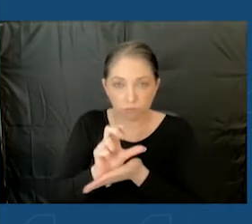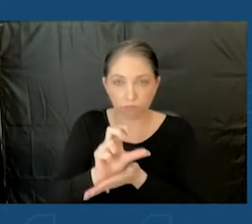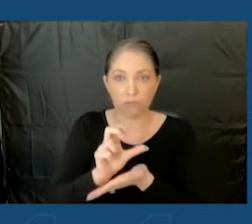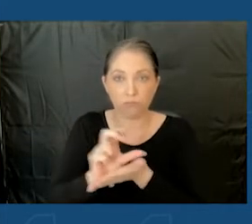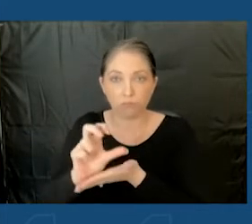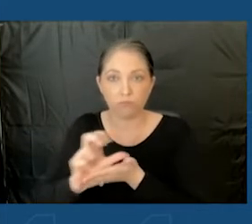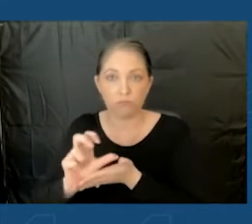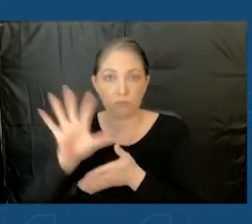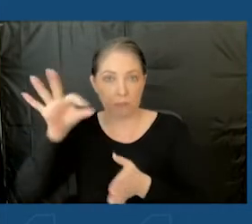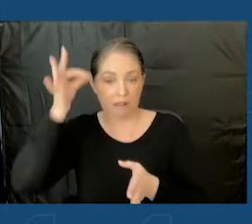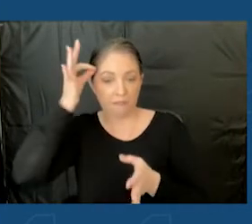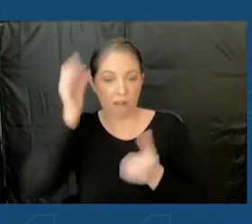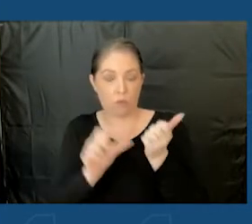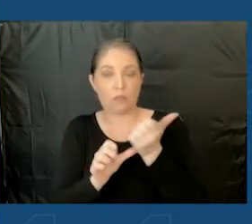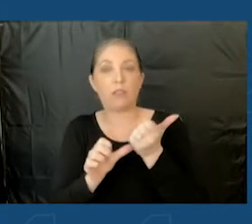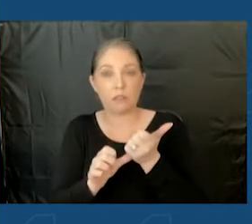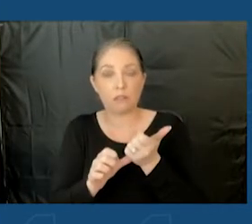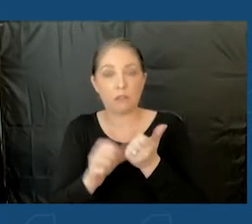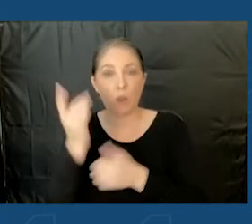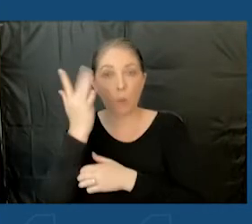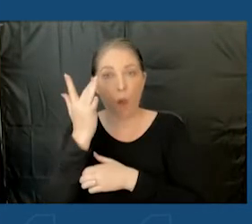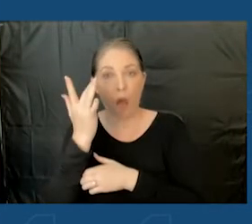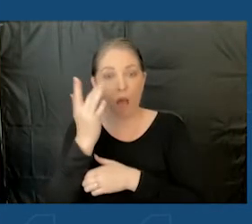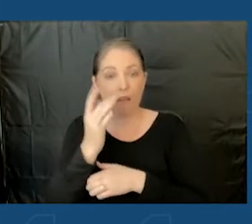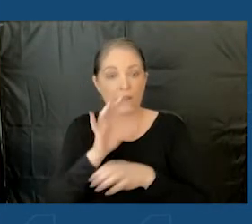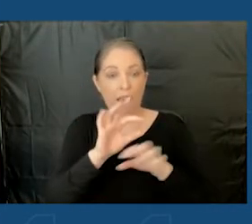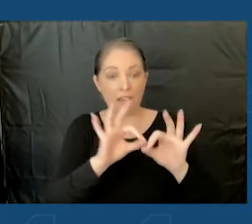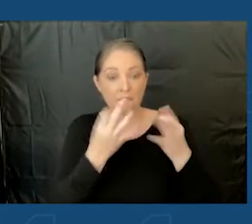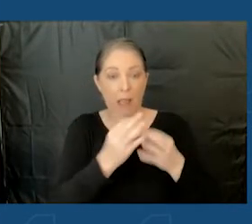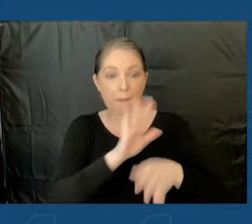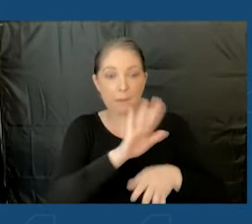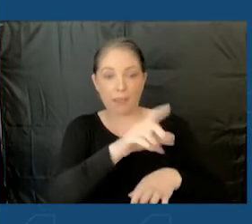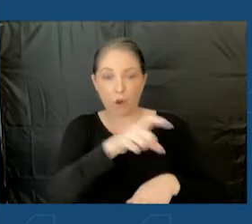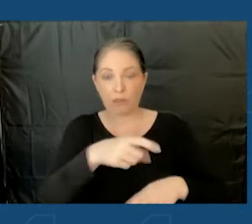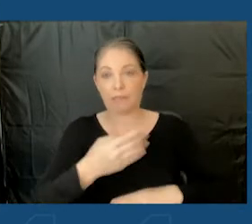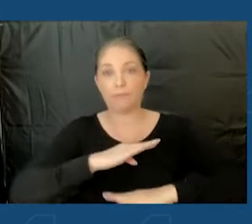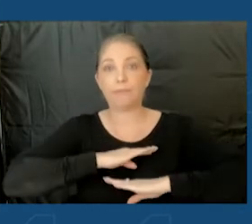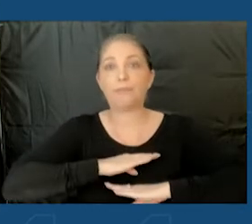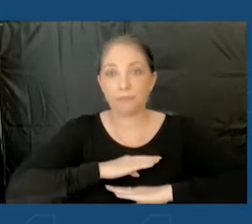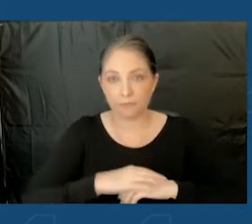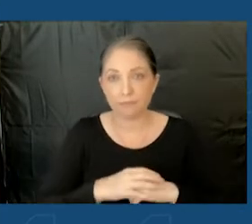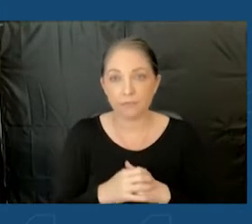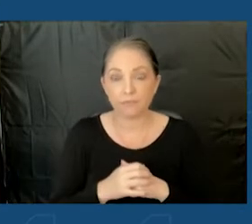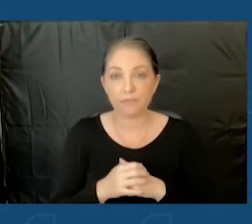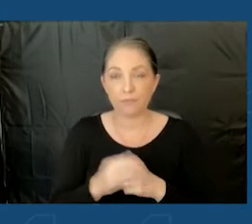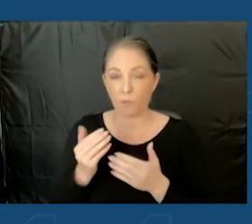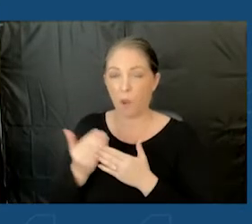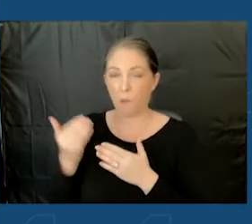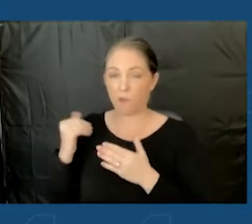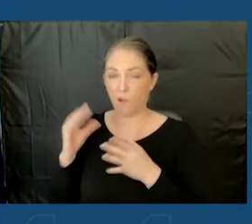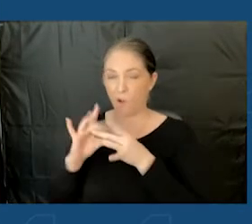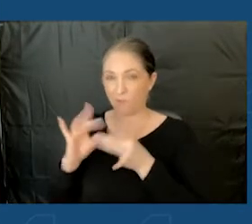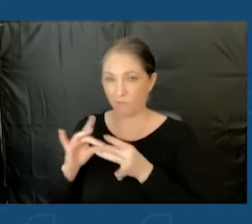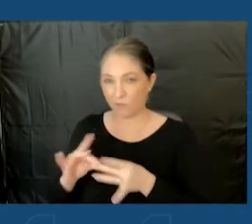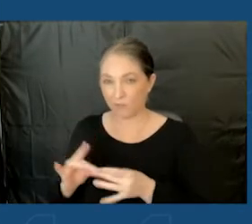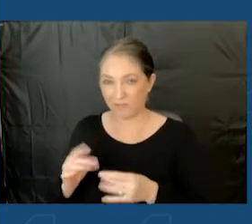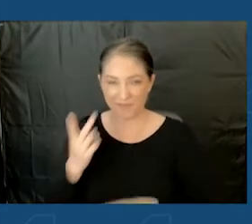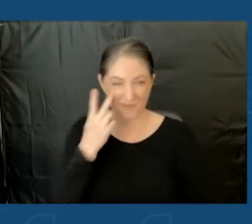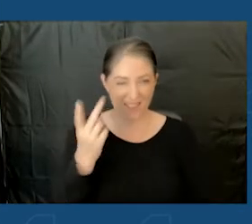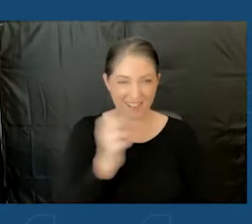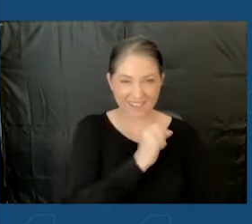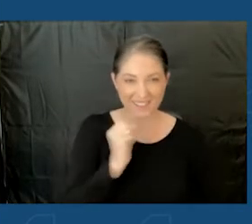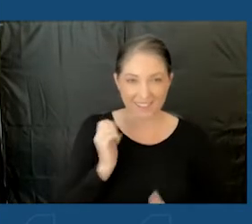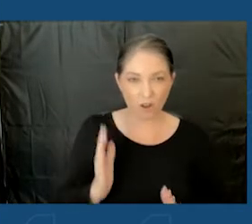we can meet the needs of our families with respect to child care. So before we get into that, you know, I see the senator. I'm reminded it